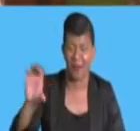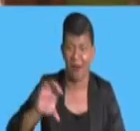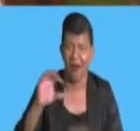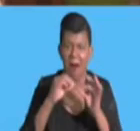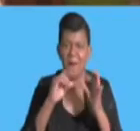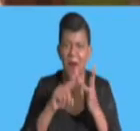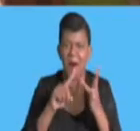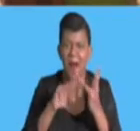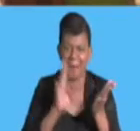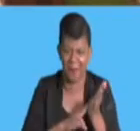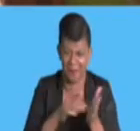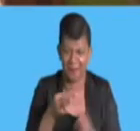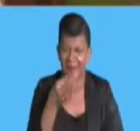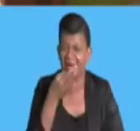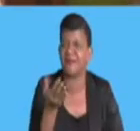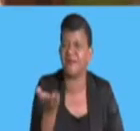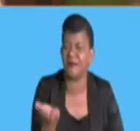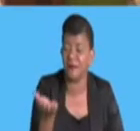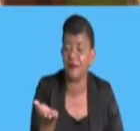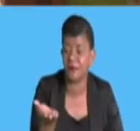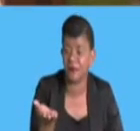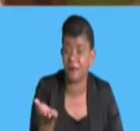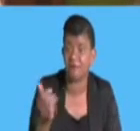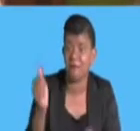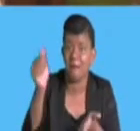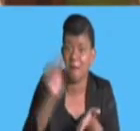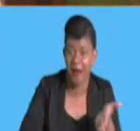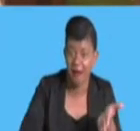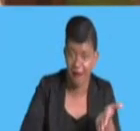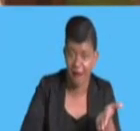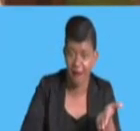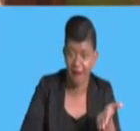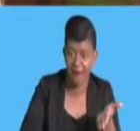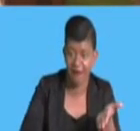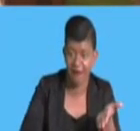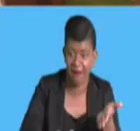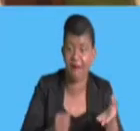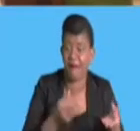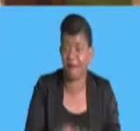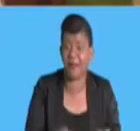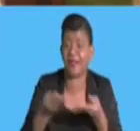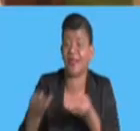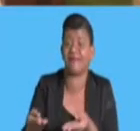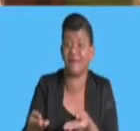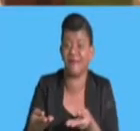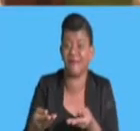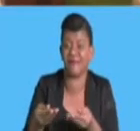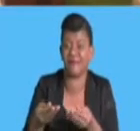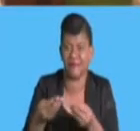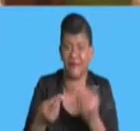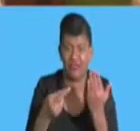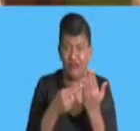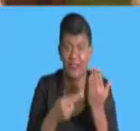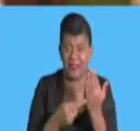very polite and very humble, and that upon purchase of the washing powder, I owed to him to show proof of purchase. Otherwise, he would label me as a